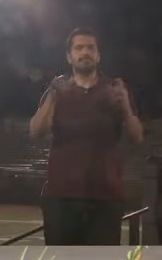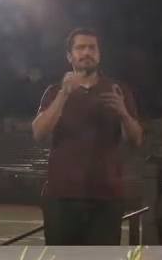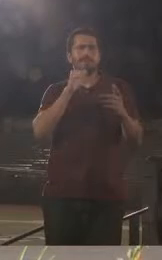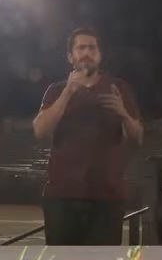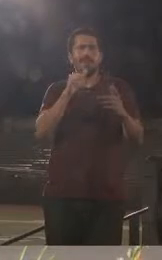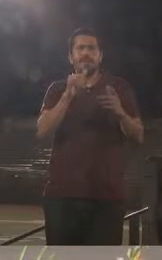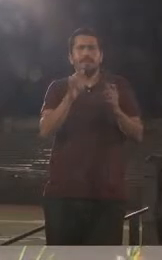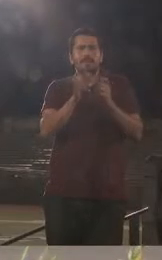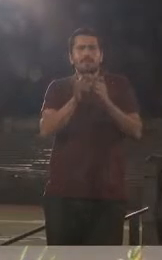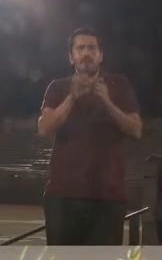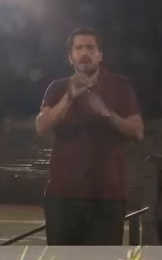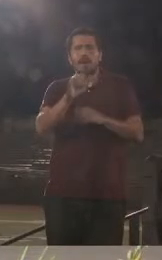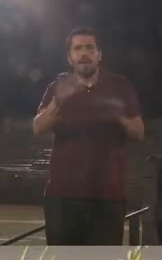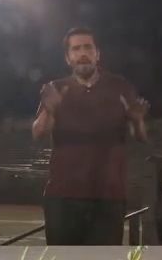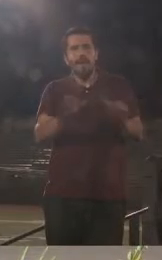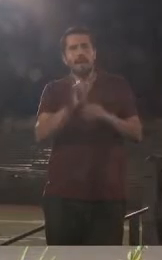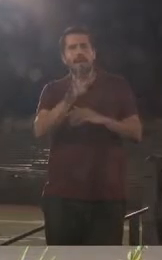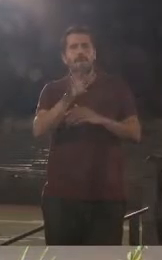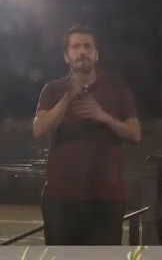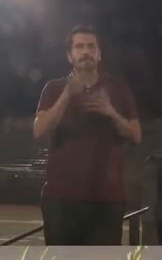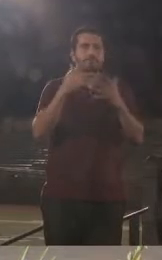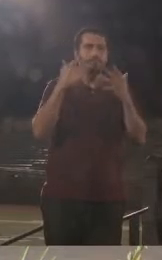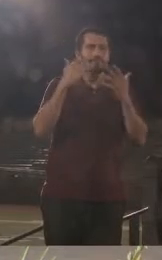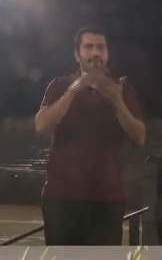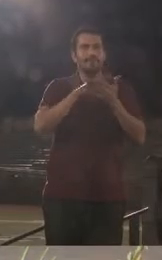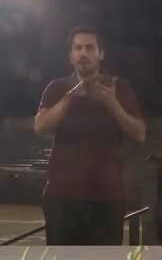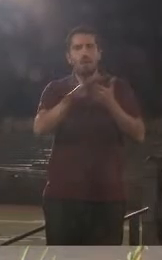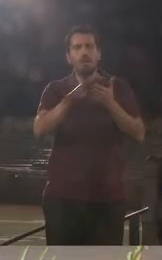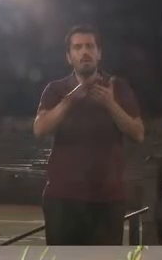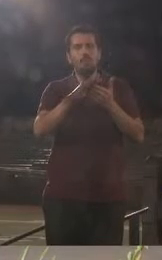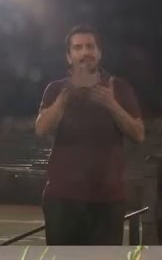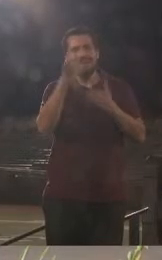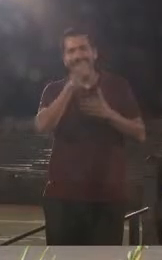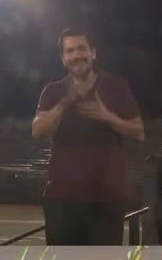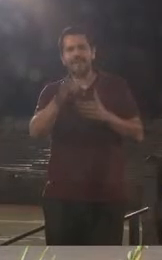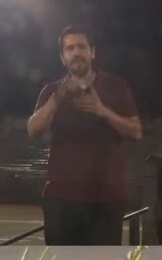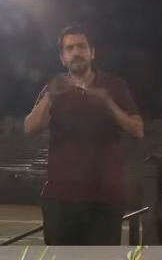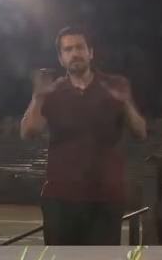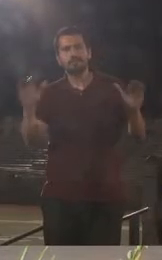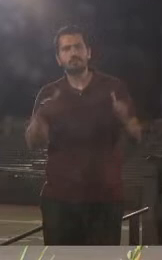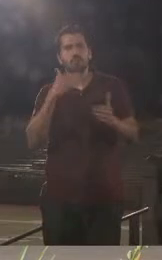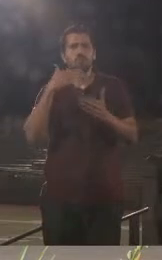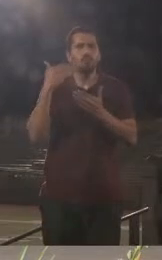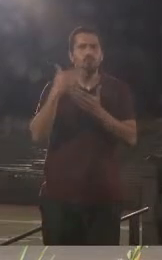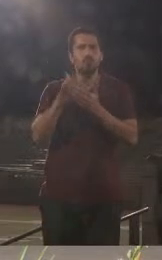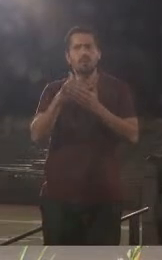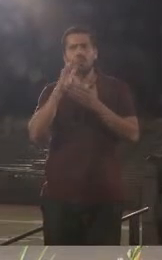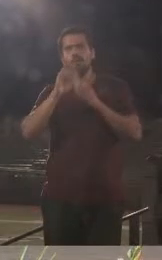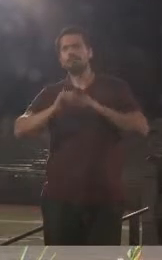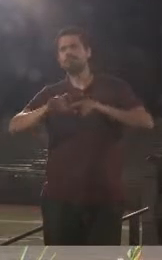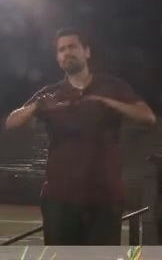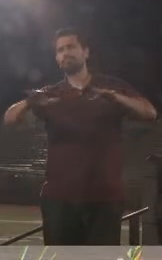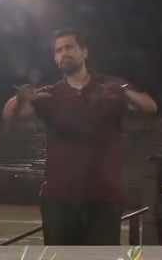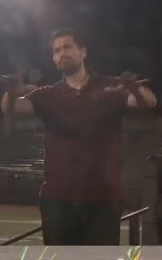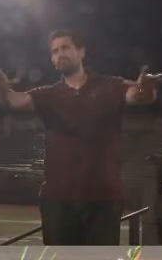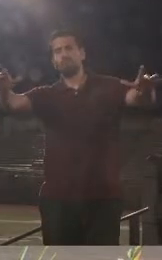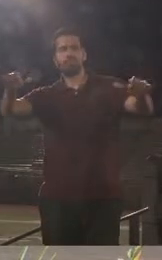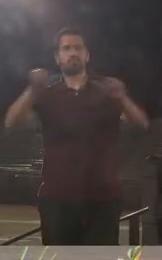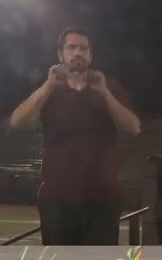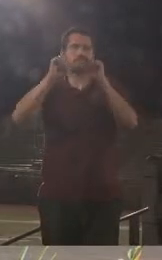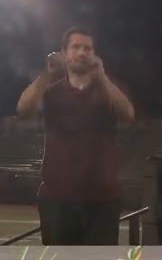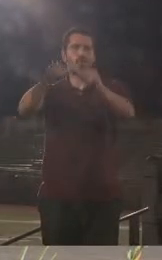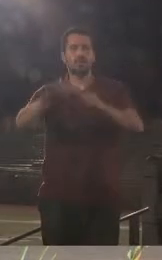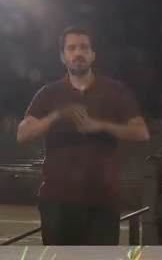of kindness. Every act creates a ripple with no end. You guys, and we've said this before, are not